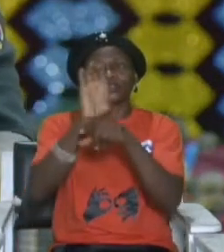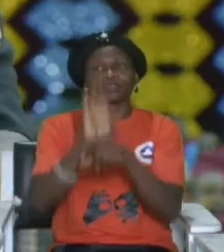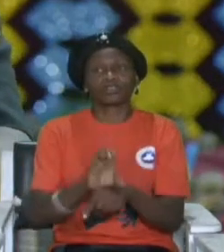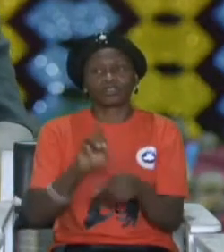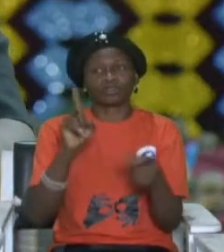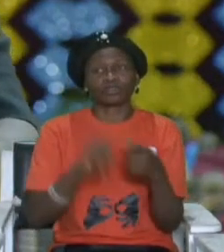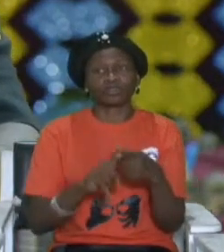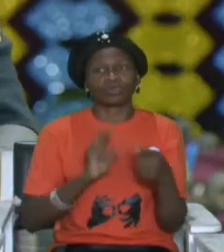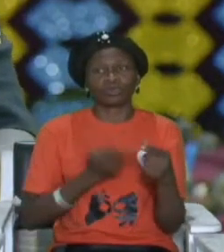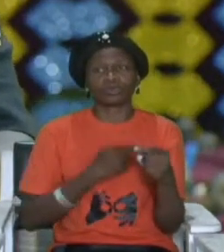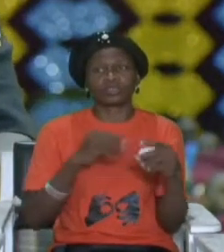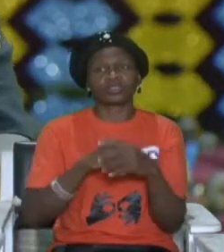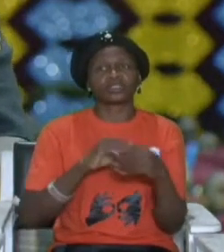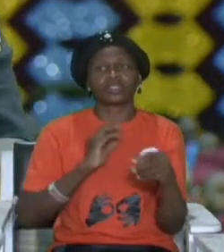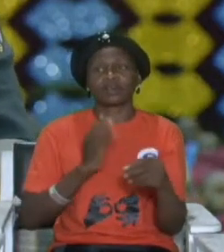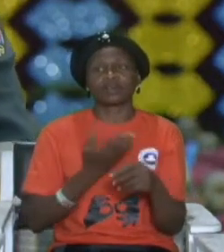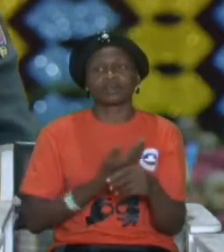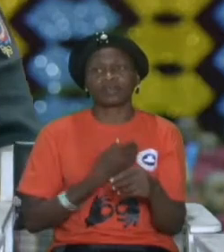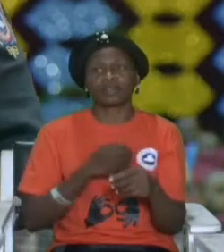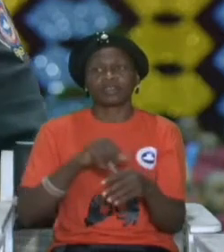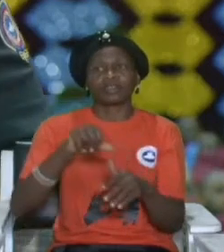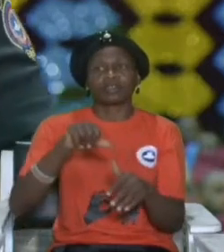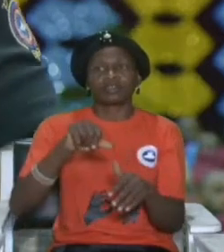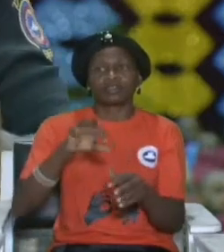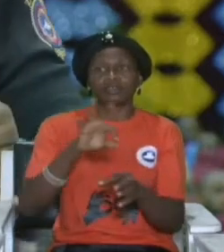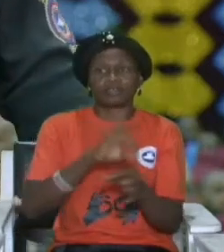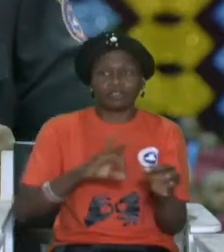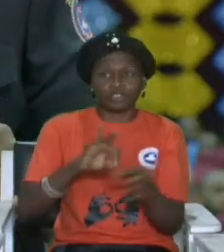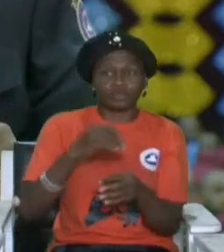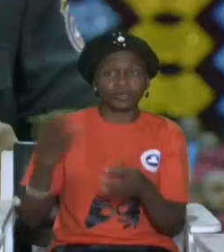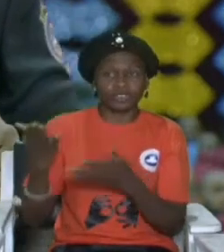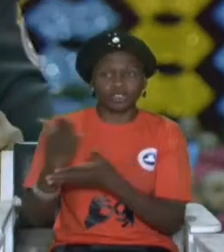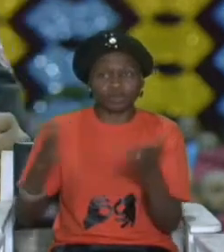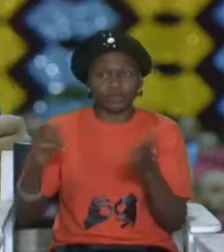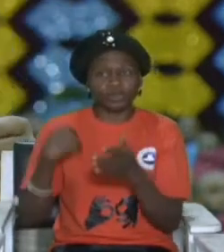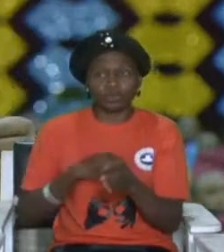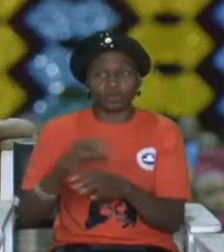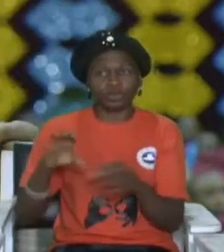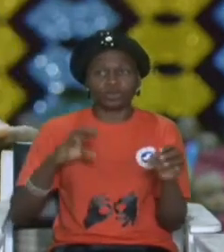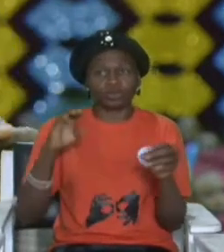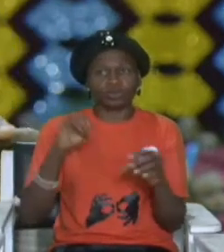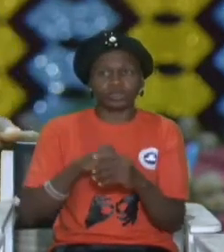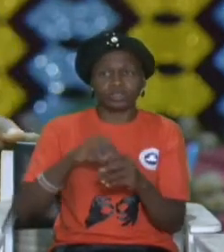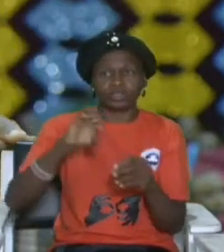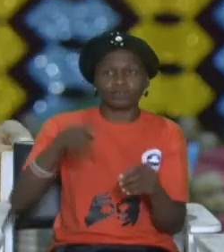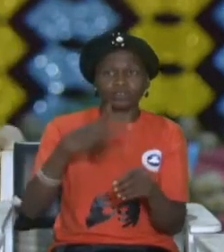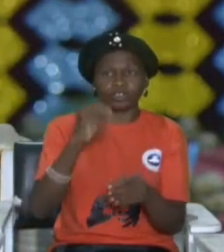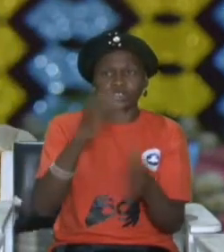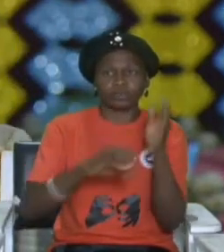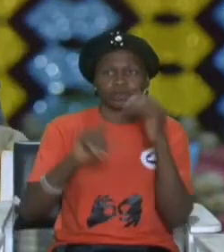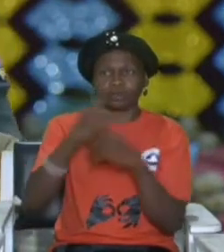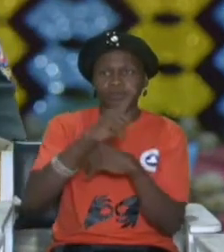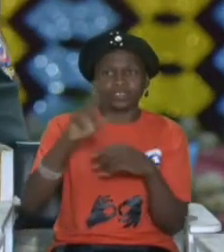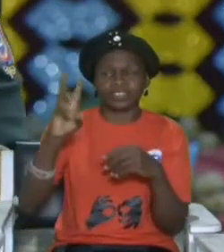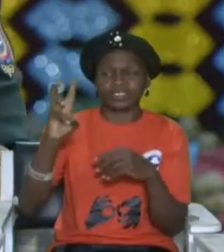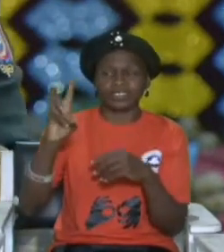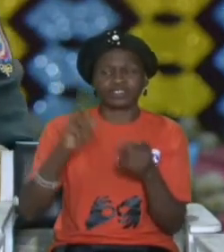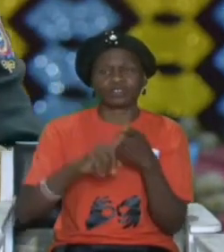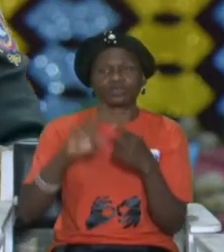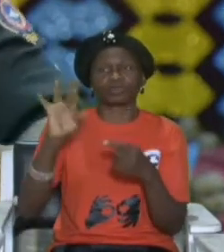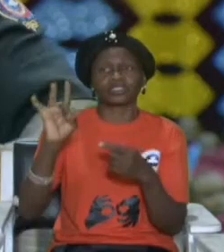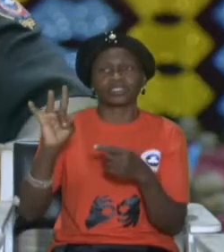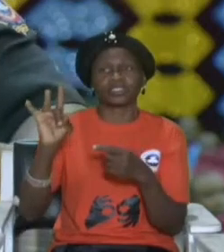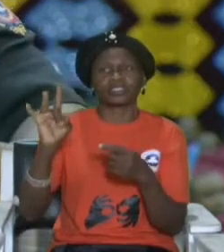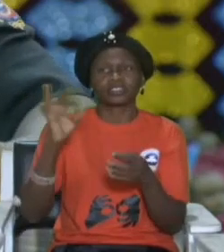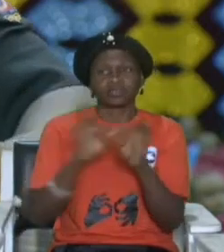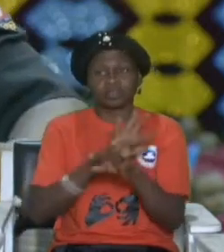to us in our fellowship, there is something we do based off Ephesians chapter 1, verse 16 to 18. If you do